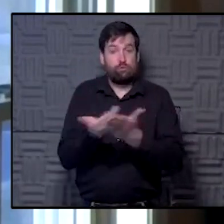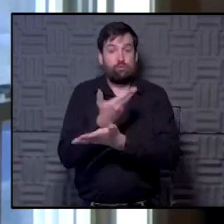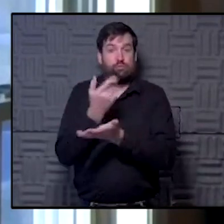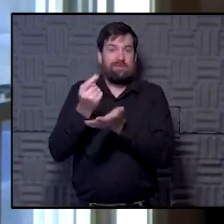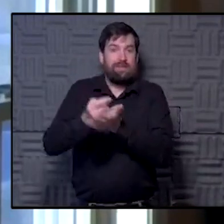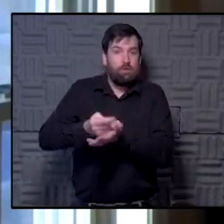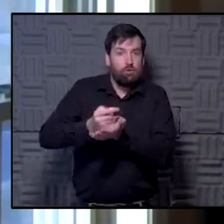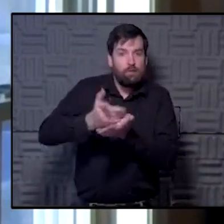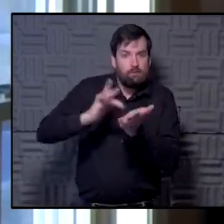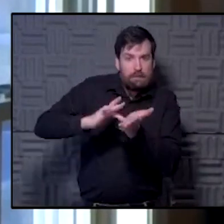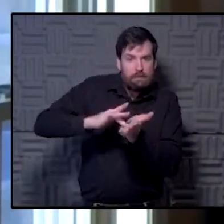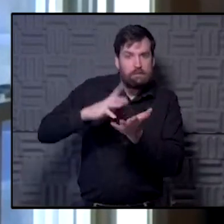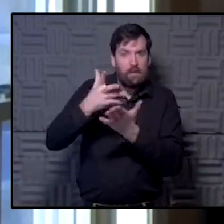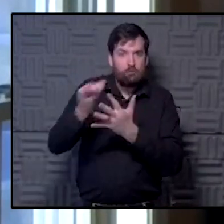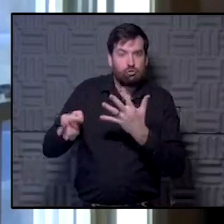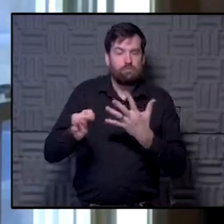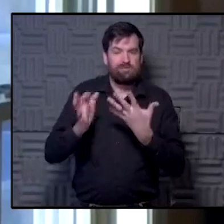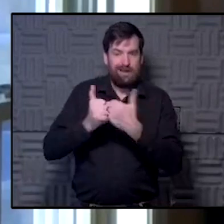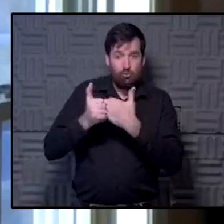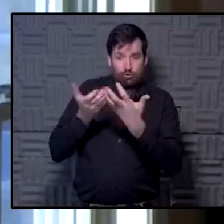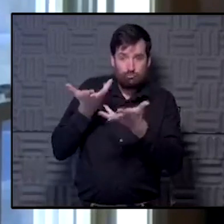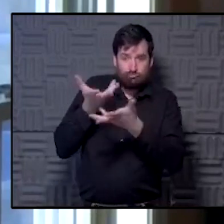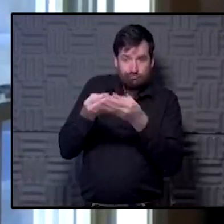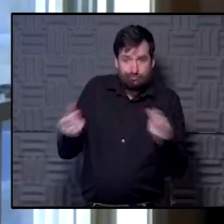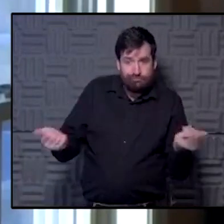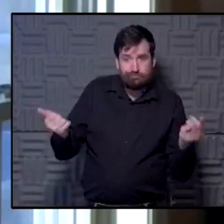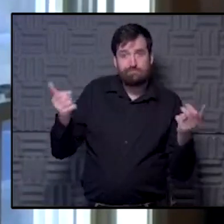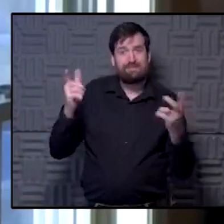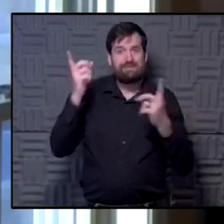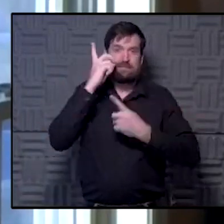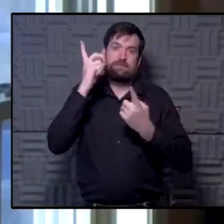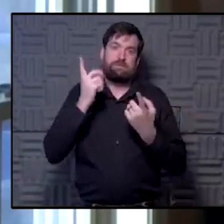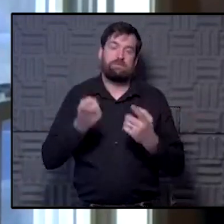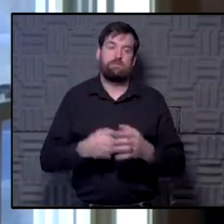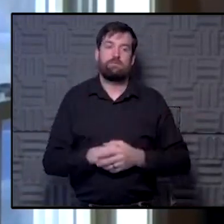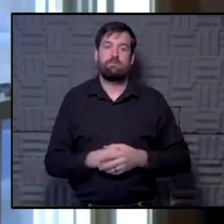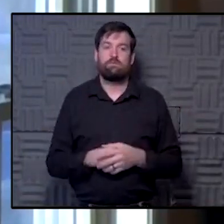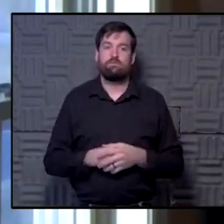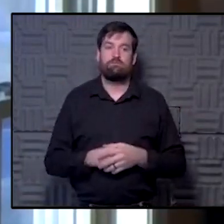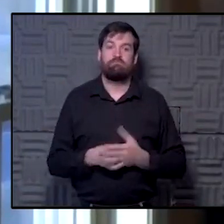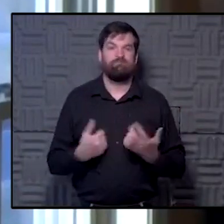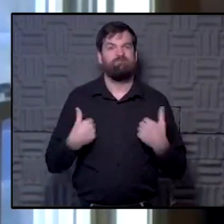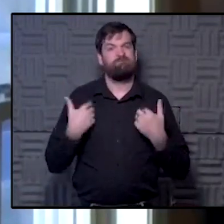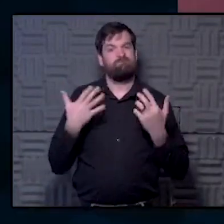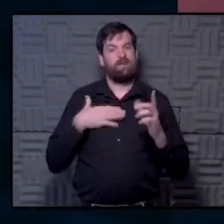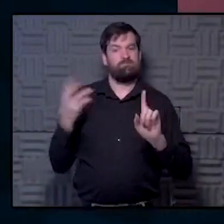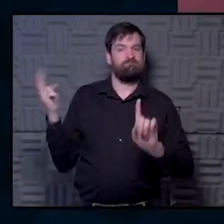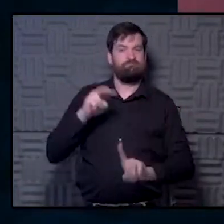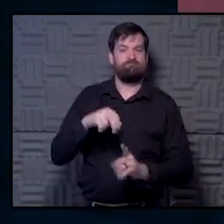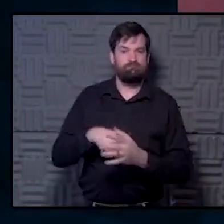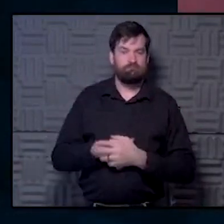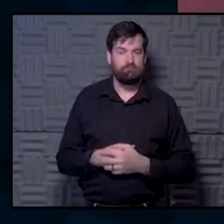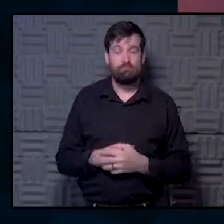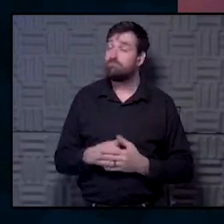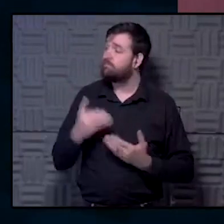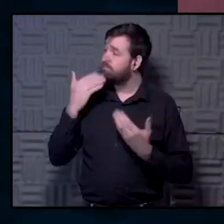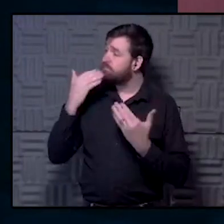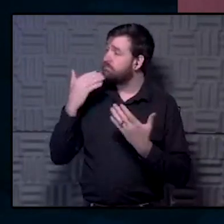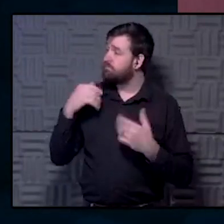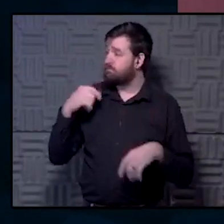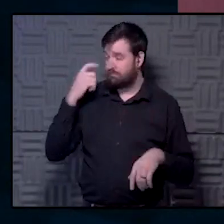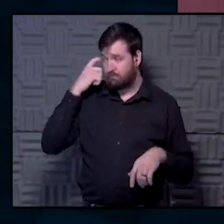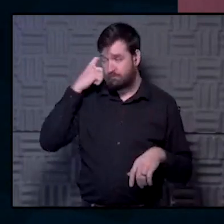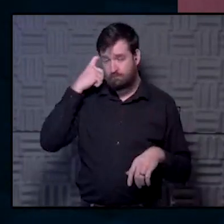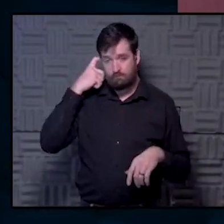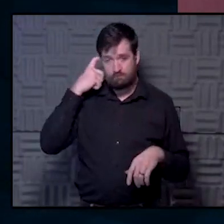options and learned how to better treat this disease. So that's just a high level, so you know where I'm coming from. Thanks. And with